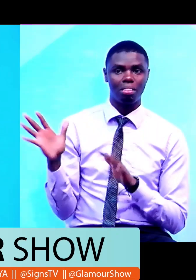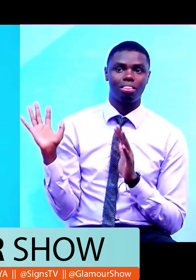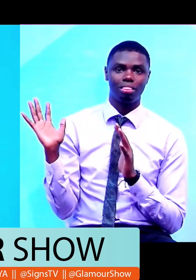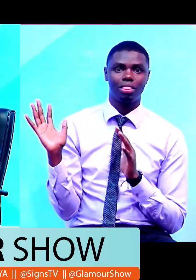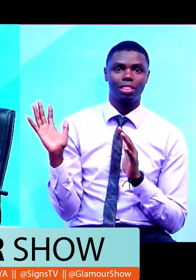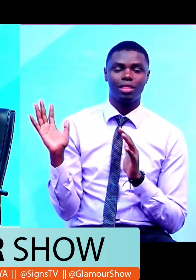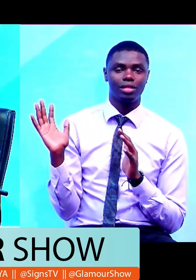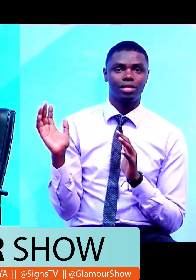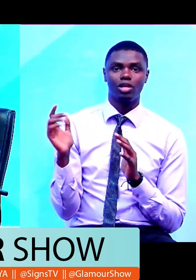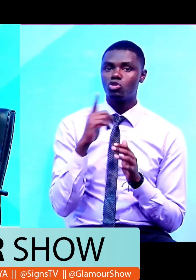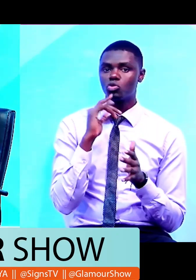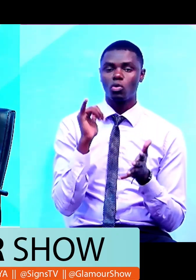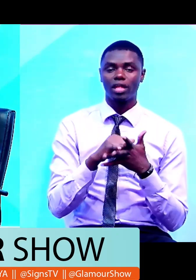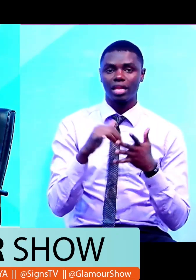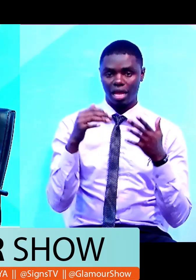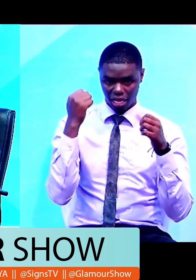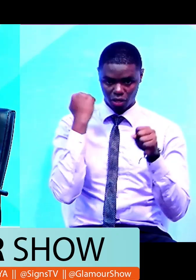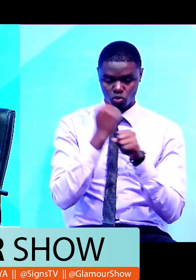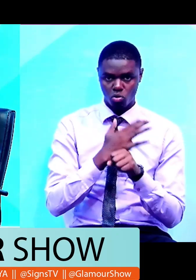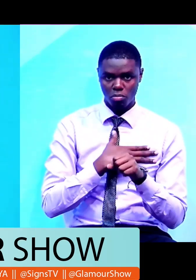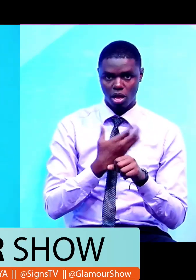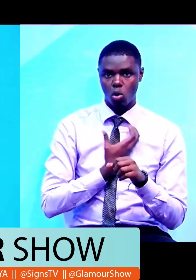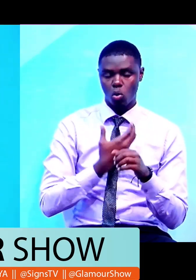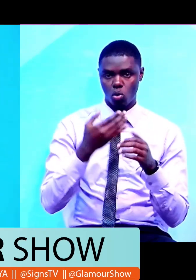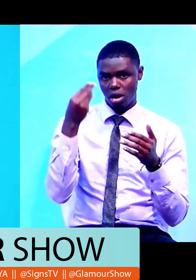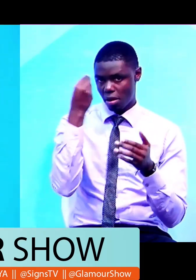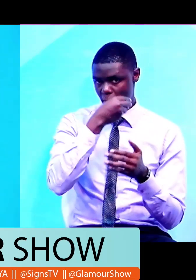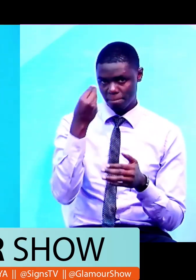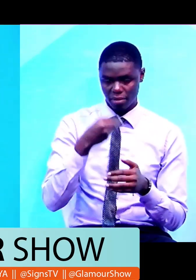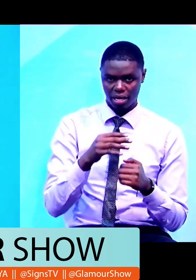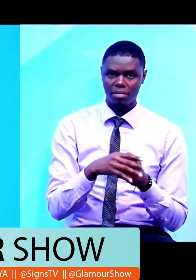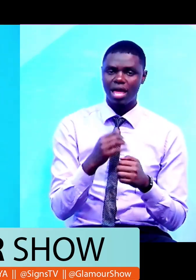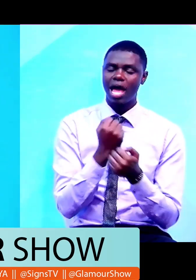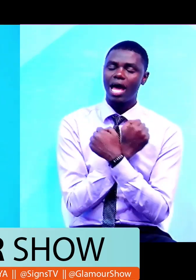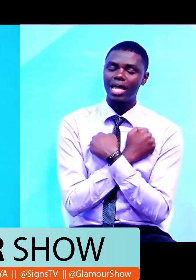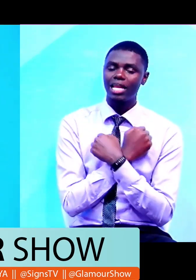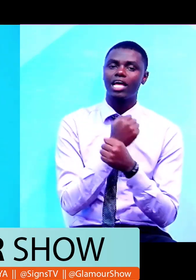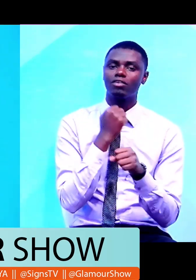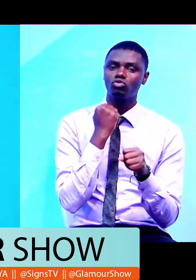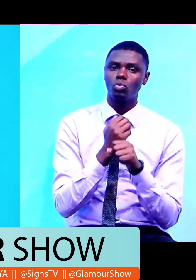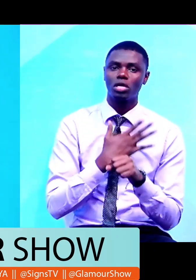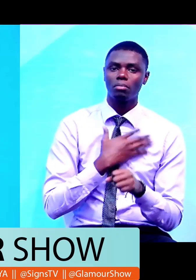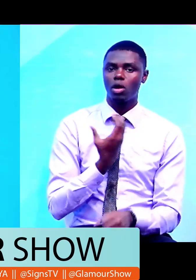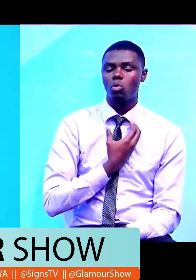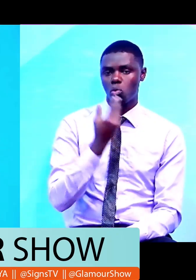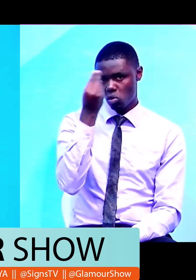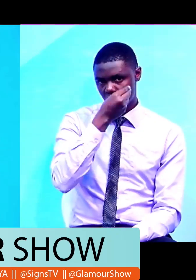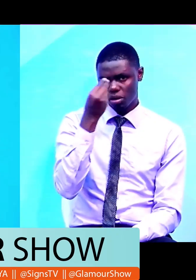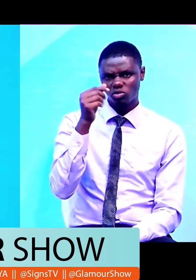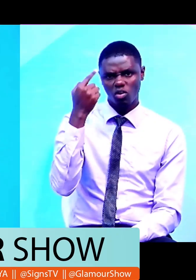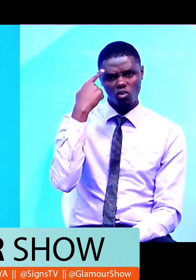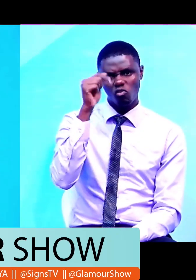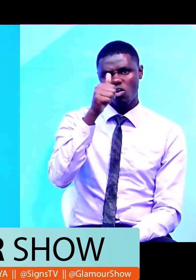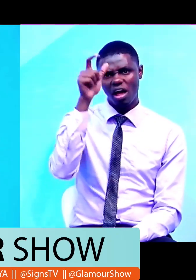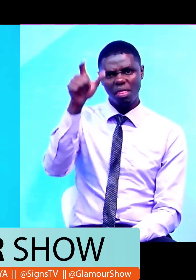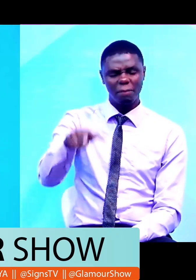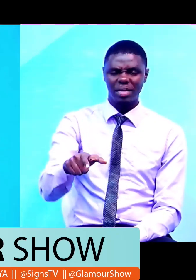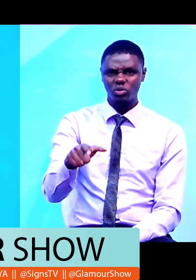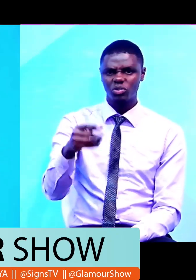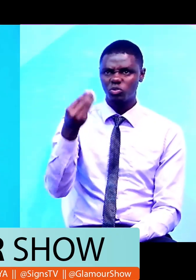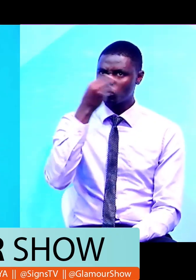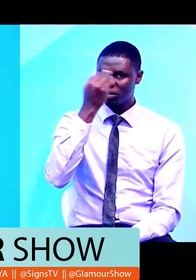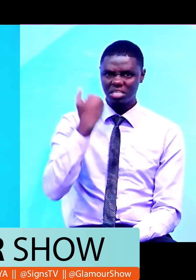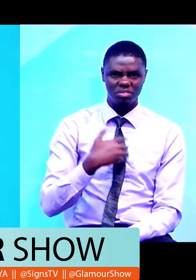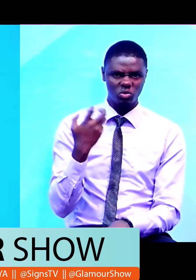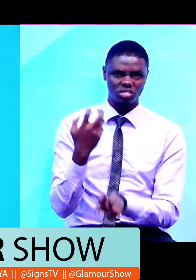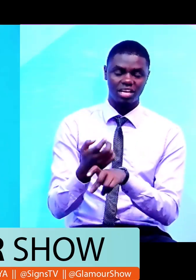my own makeup, because as I've told you, I love doing my own makeup. So for someone else to do it for me, it was hard. But I had